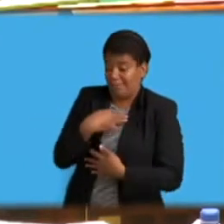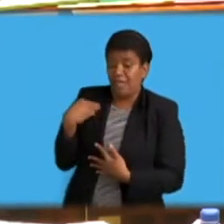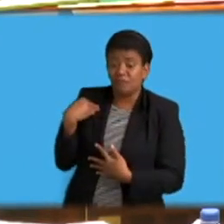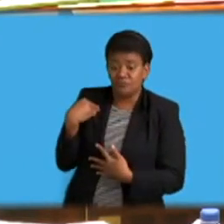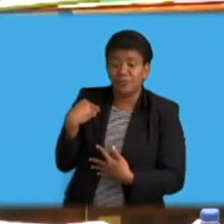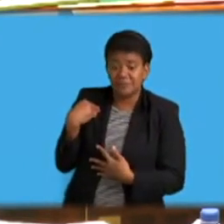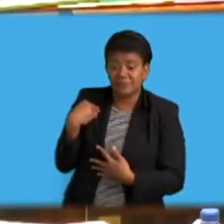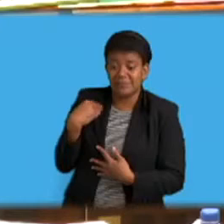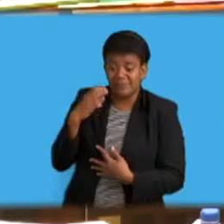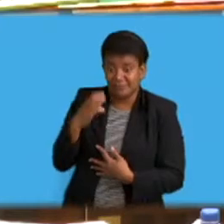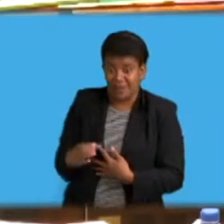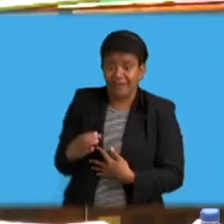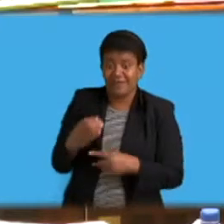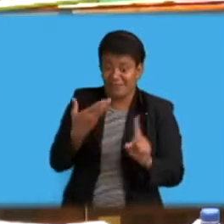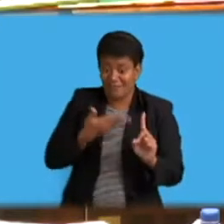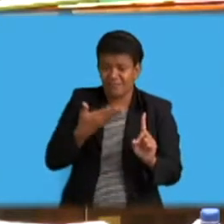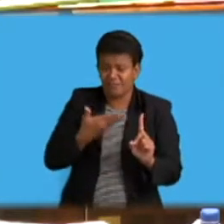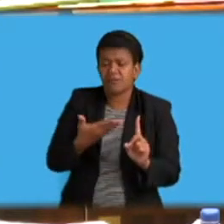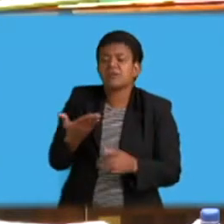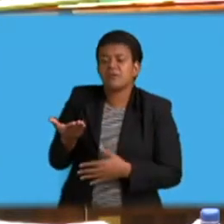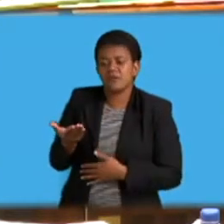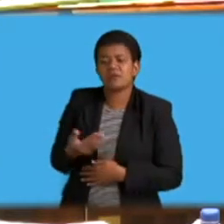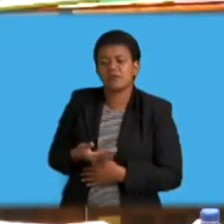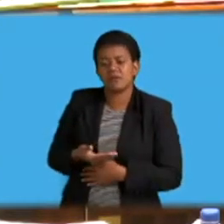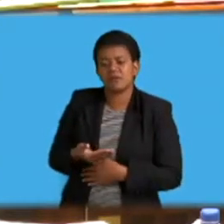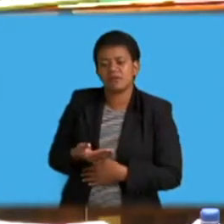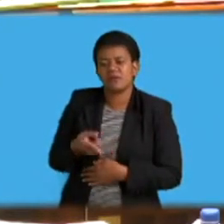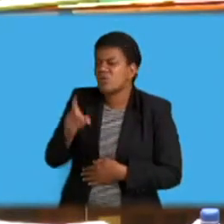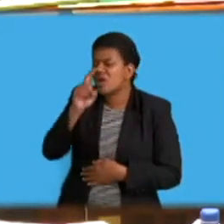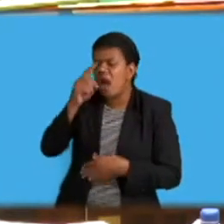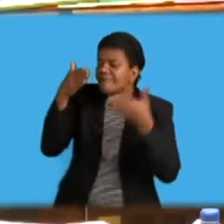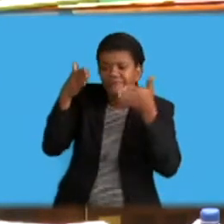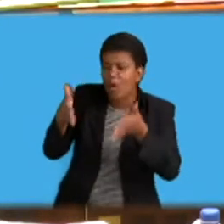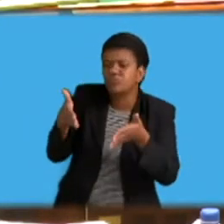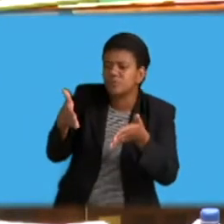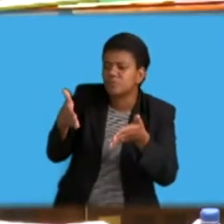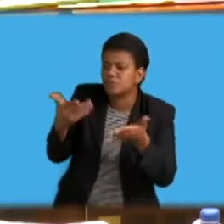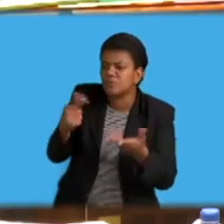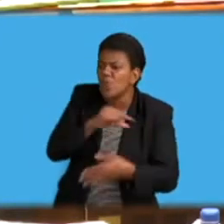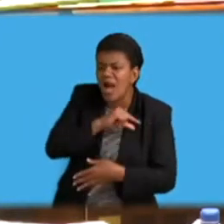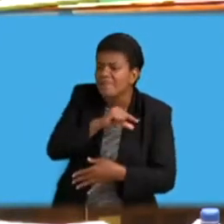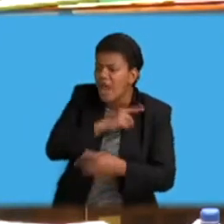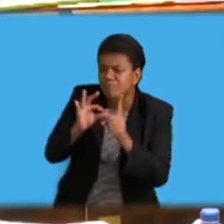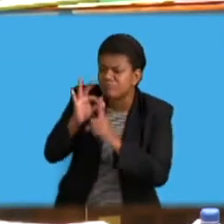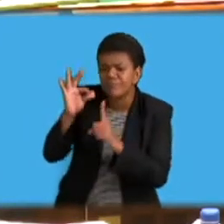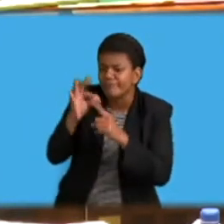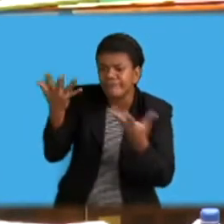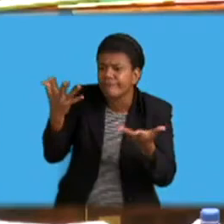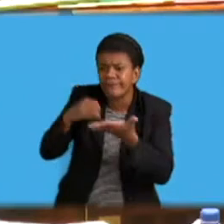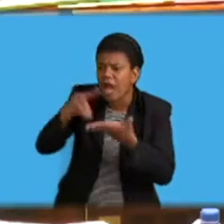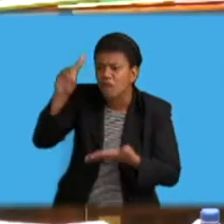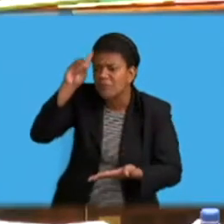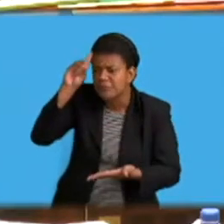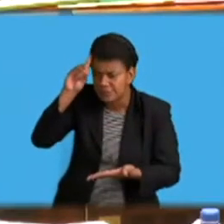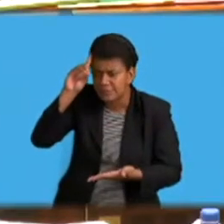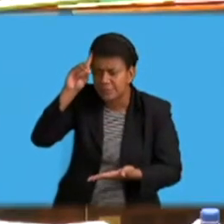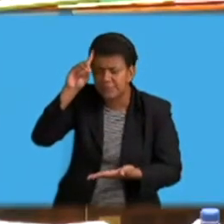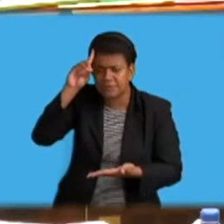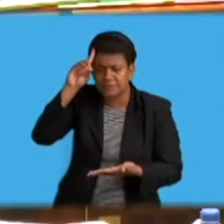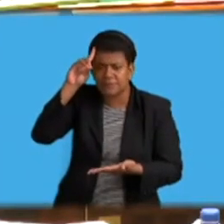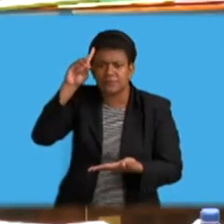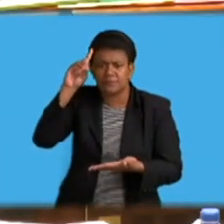to fundamentals of quality education. The present curriculum extends school